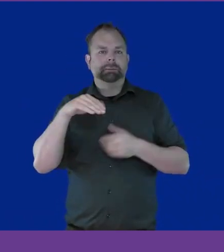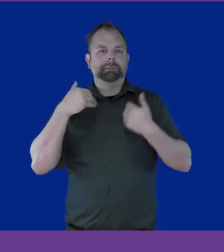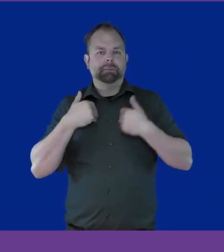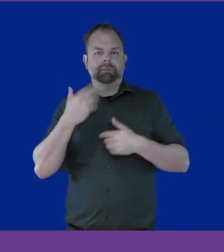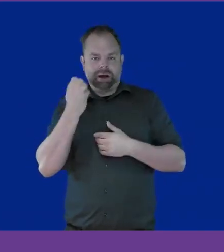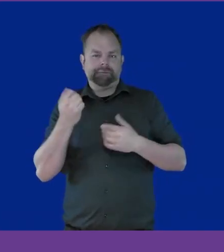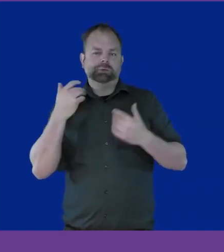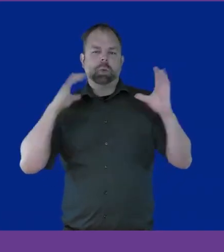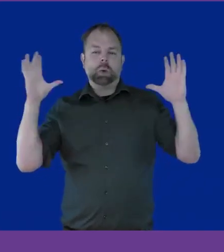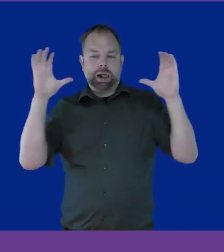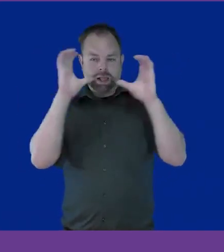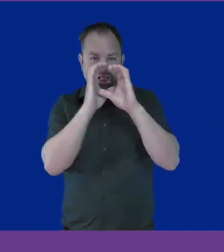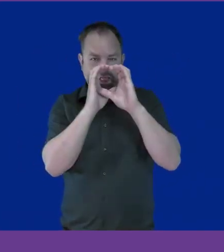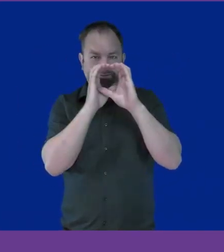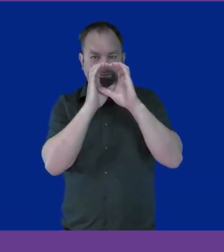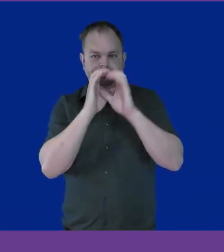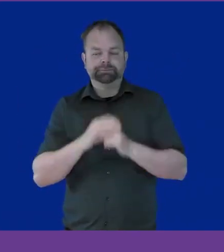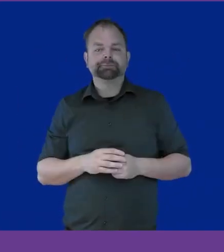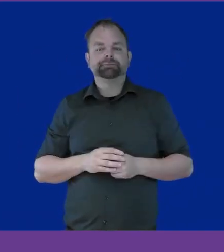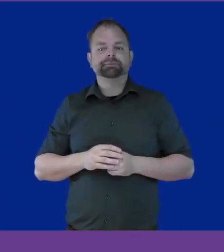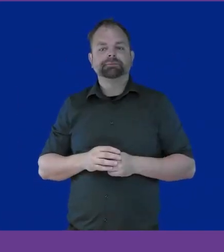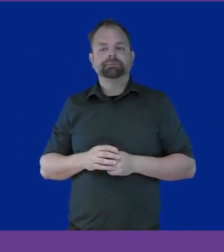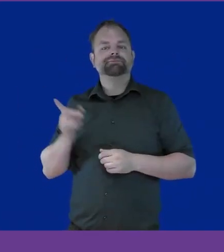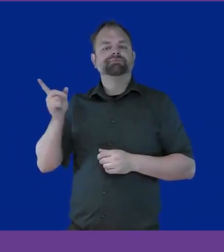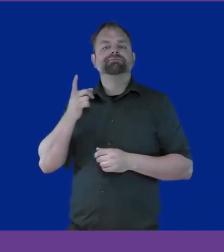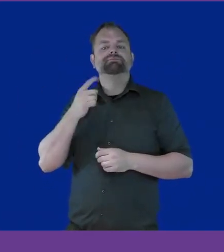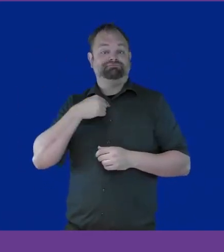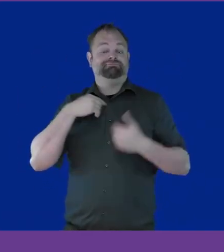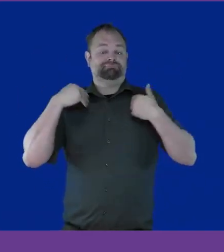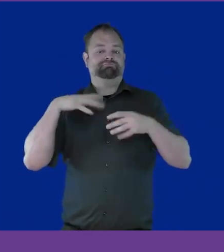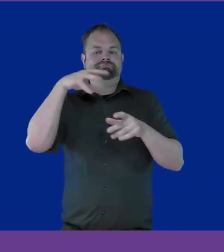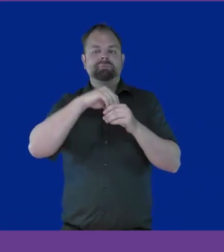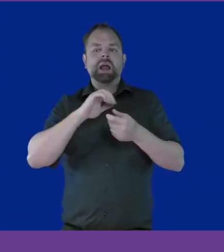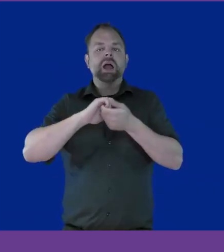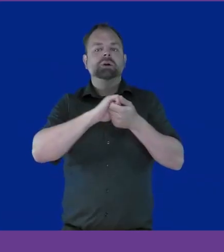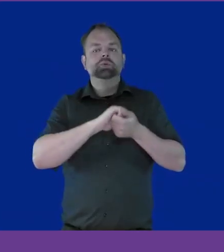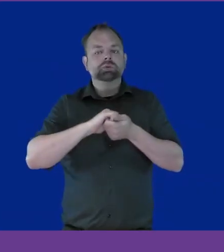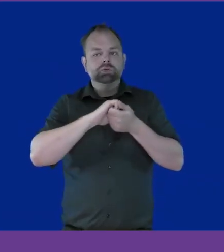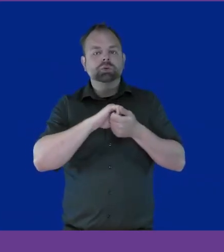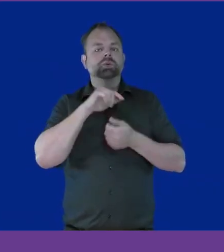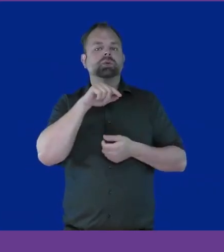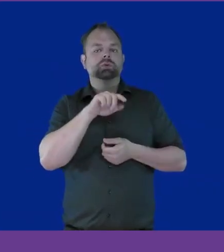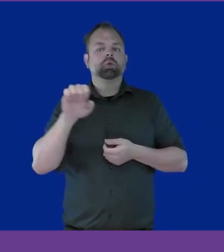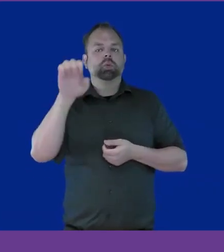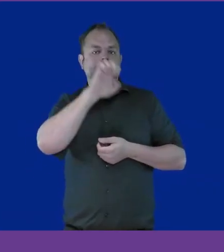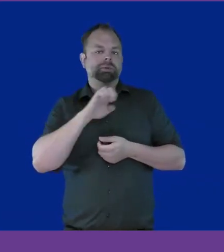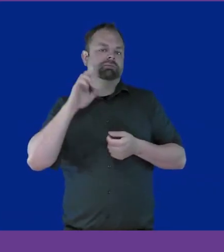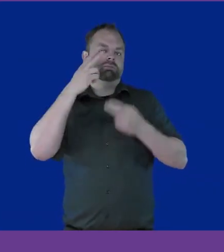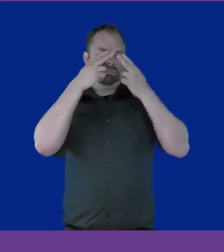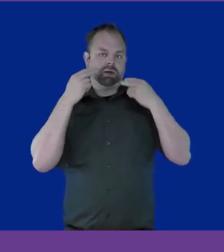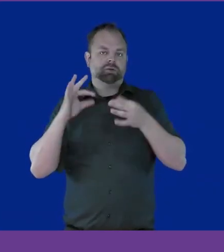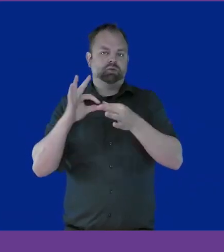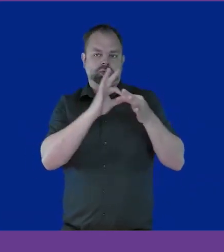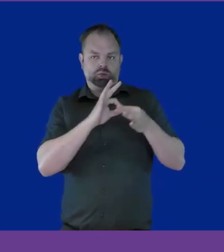of Blind and Partially Sighted. And we are of the opinion, and we think it is a right, that people should be able